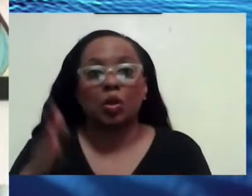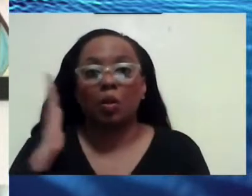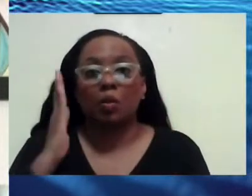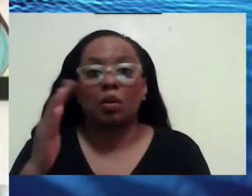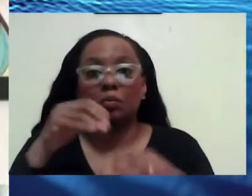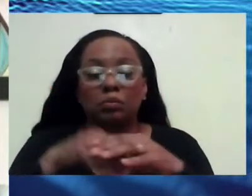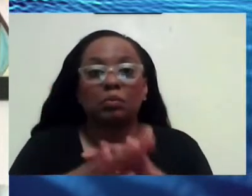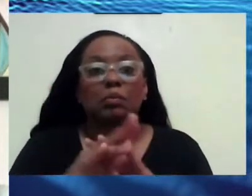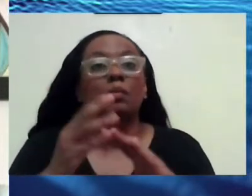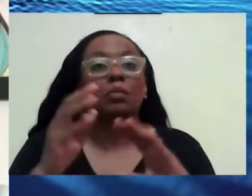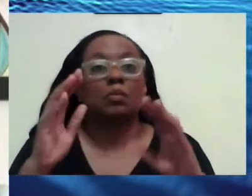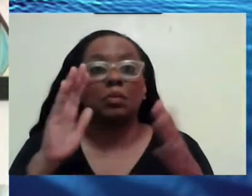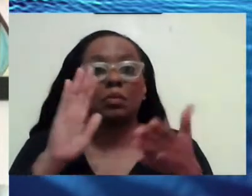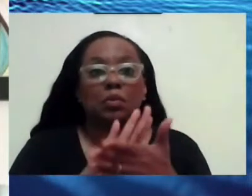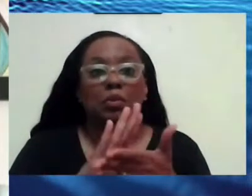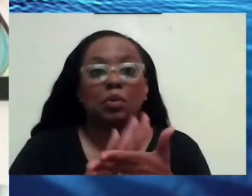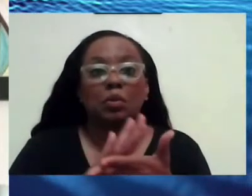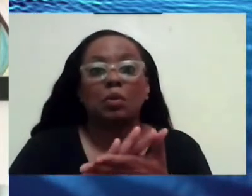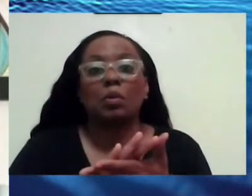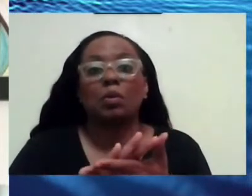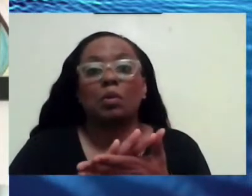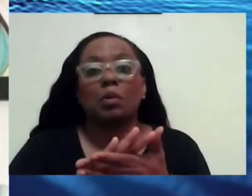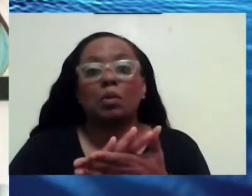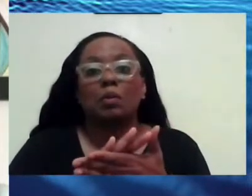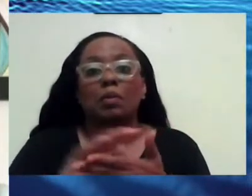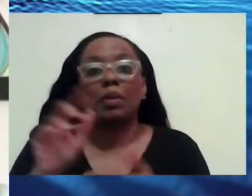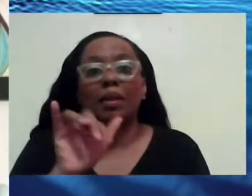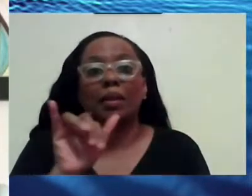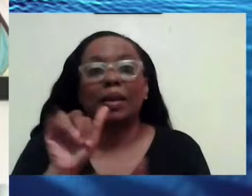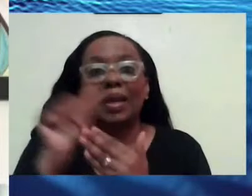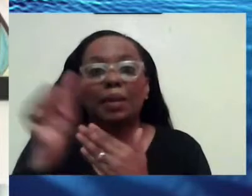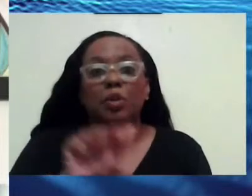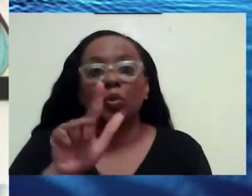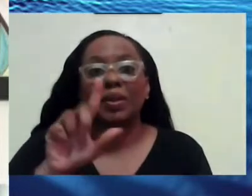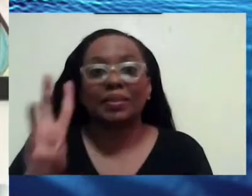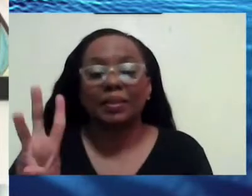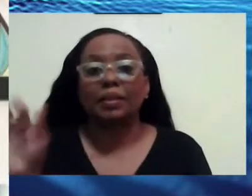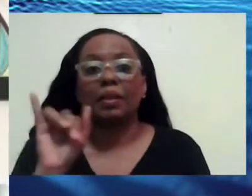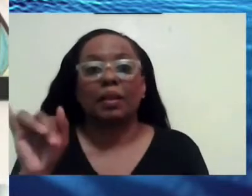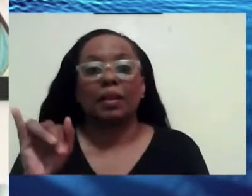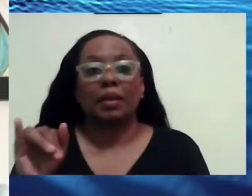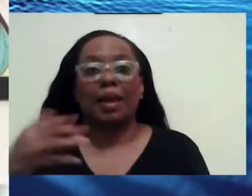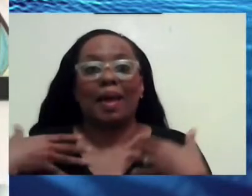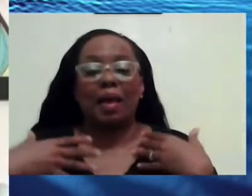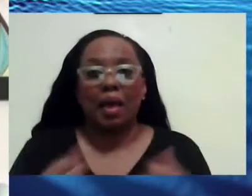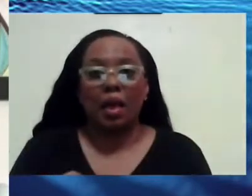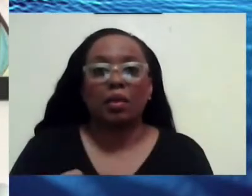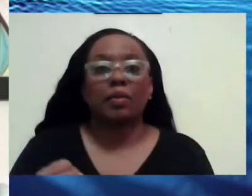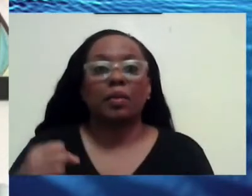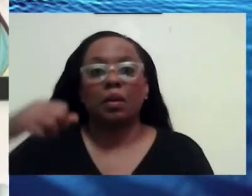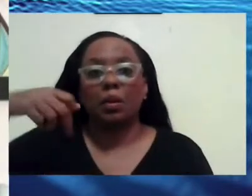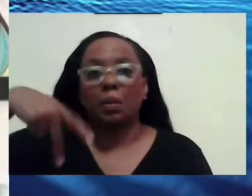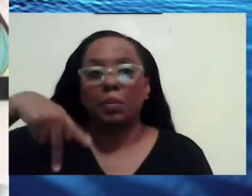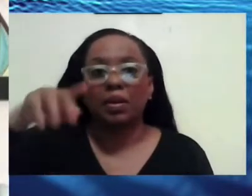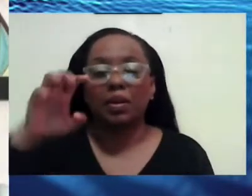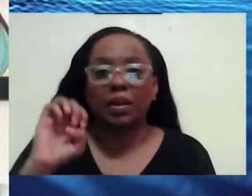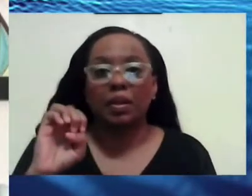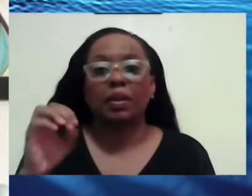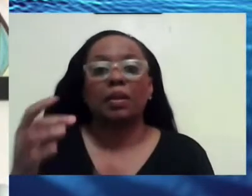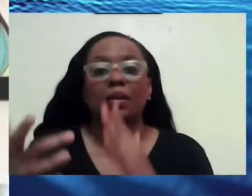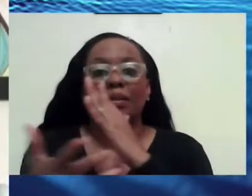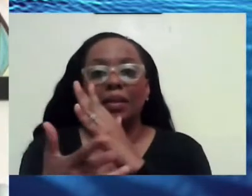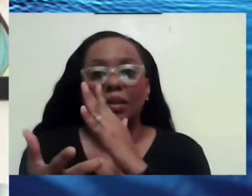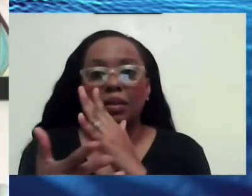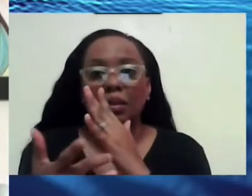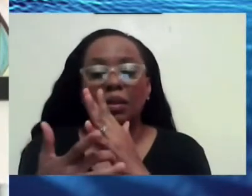of April. Those will include students involved in the health sciences, physical education, general education, technology, fine